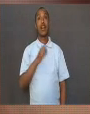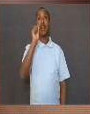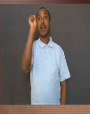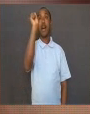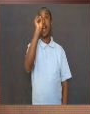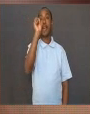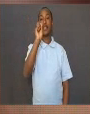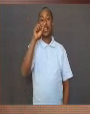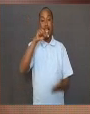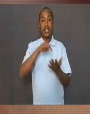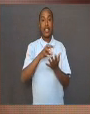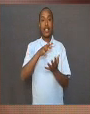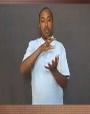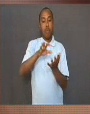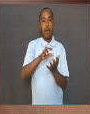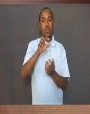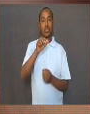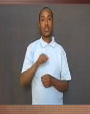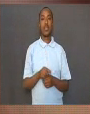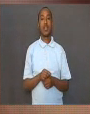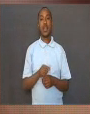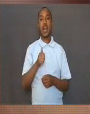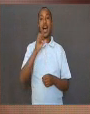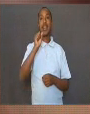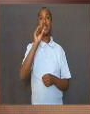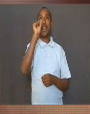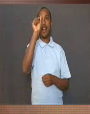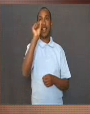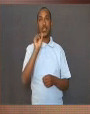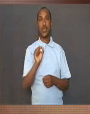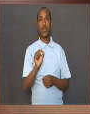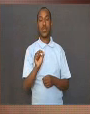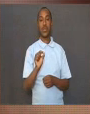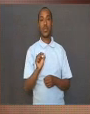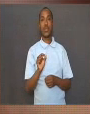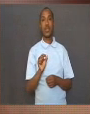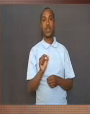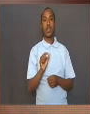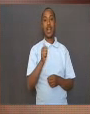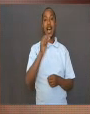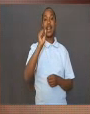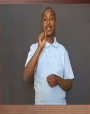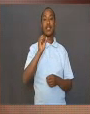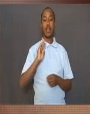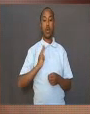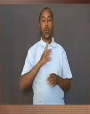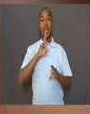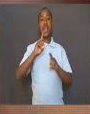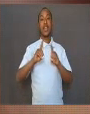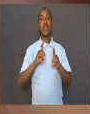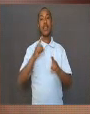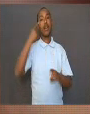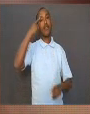Please write this compound down as a ratio as we